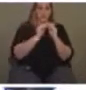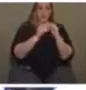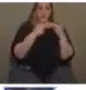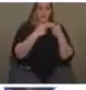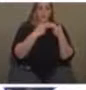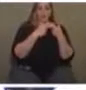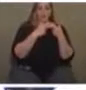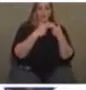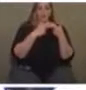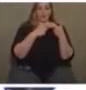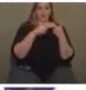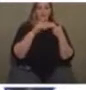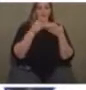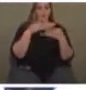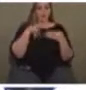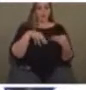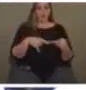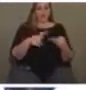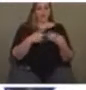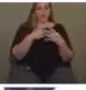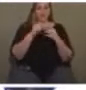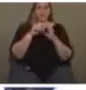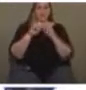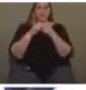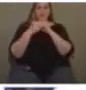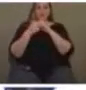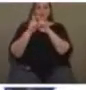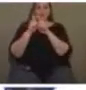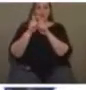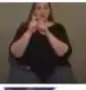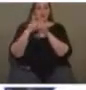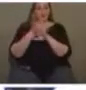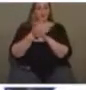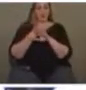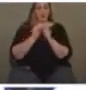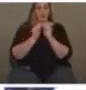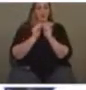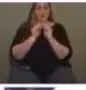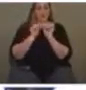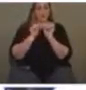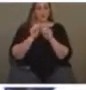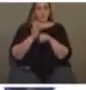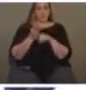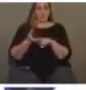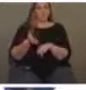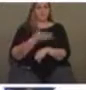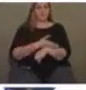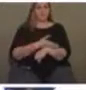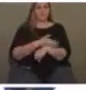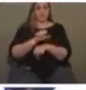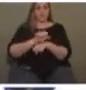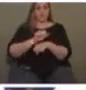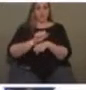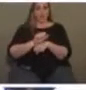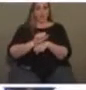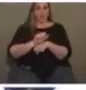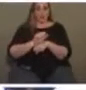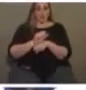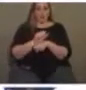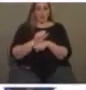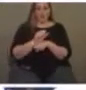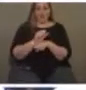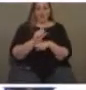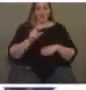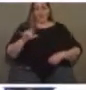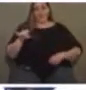the infrastructure, unless it contains structural reforms to improve labor supply, that you're likely to end up where